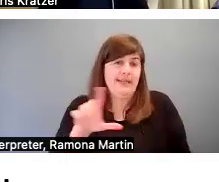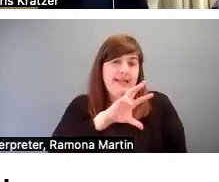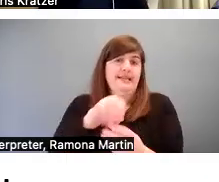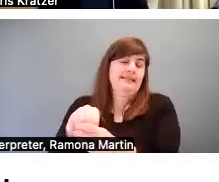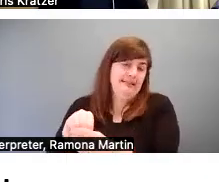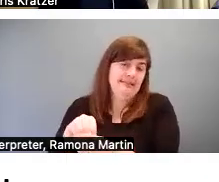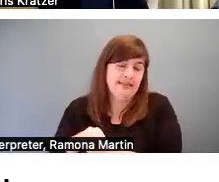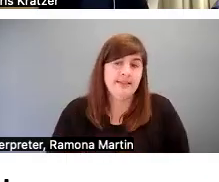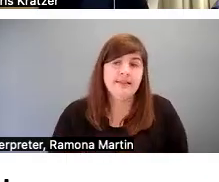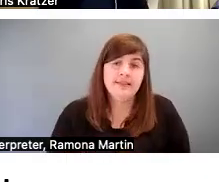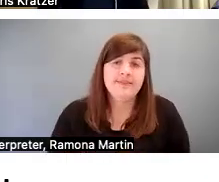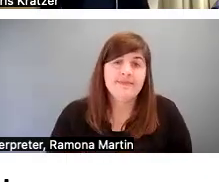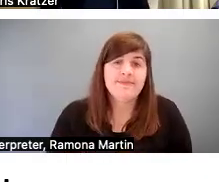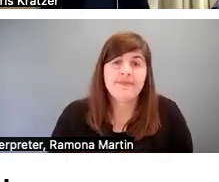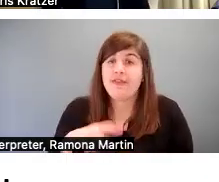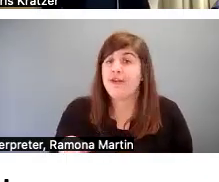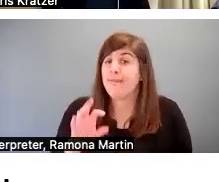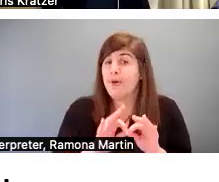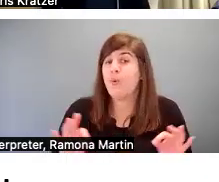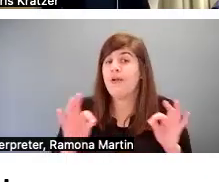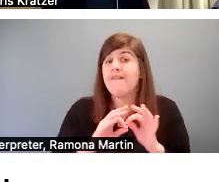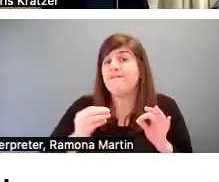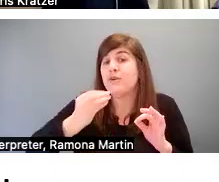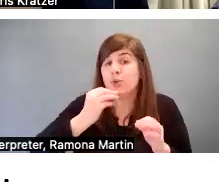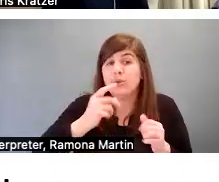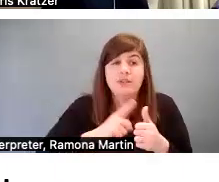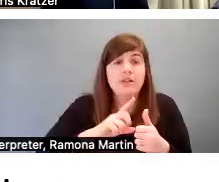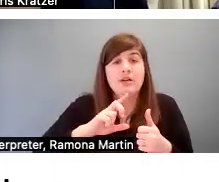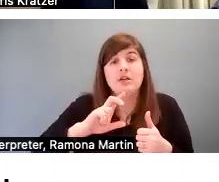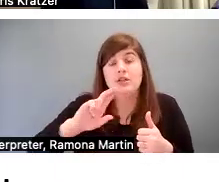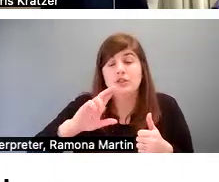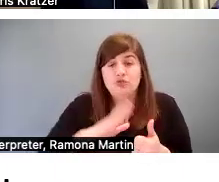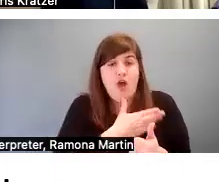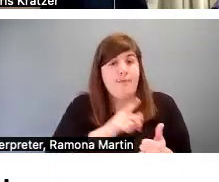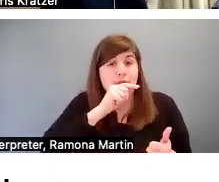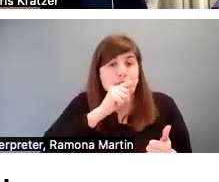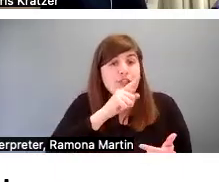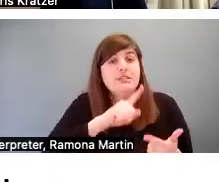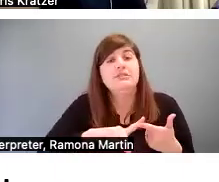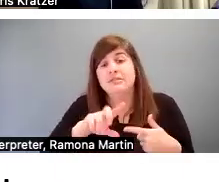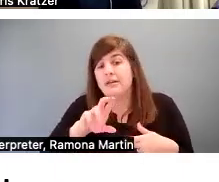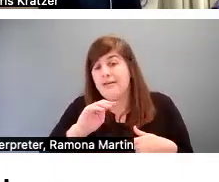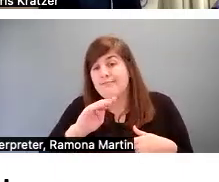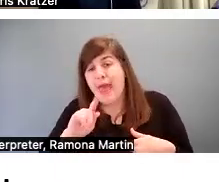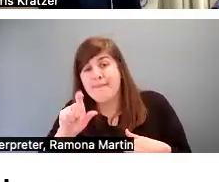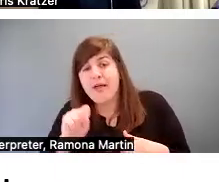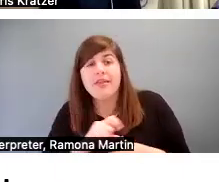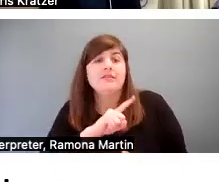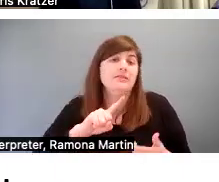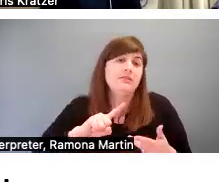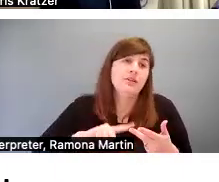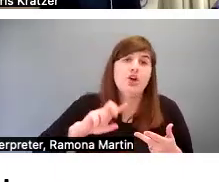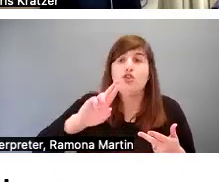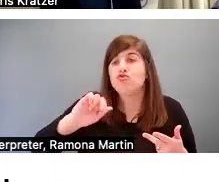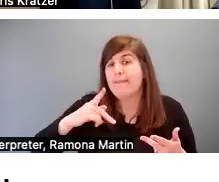are uh, important food for songbirds, mammals, reptiles, and even other invertebrates like wasps